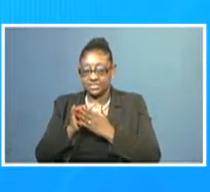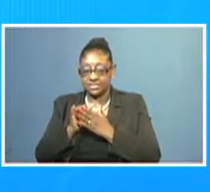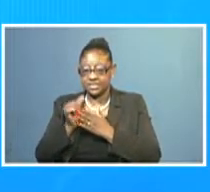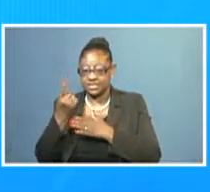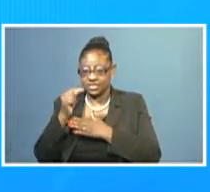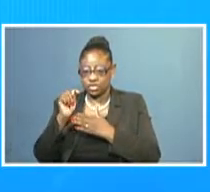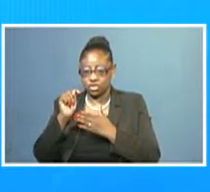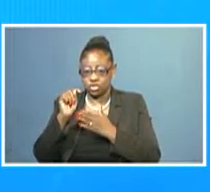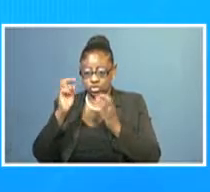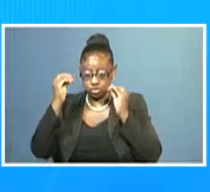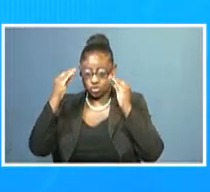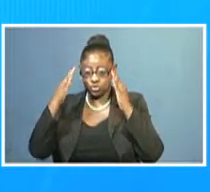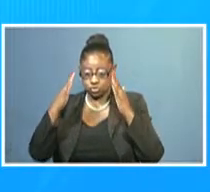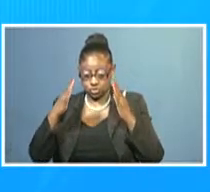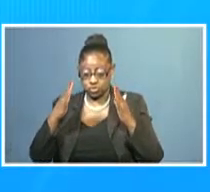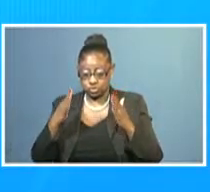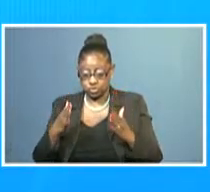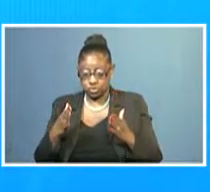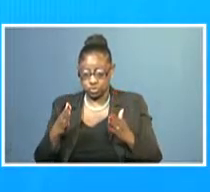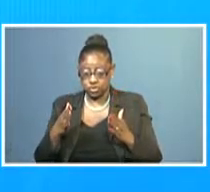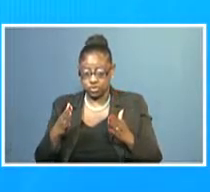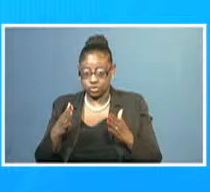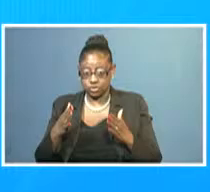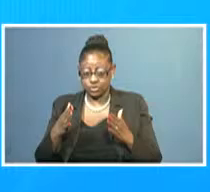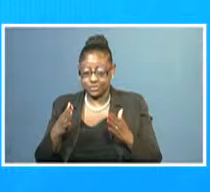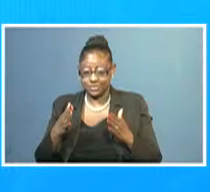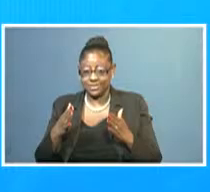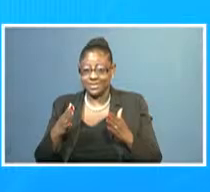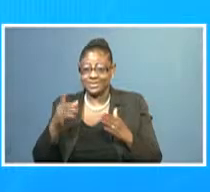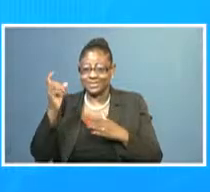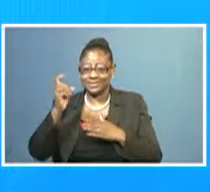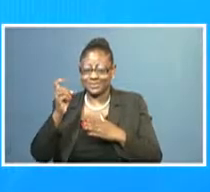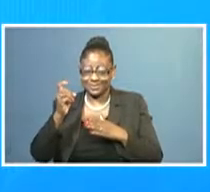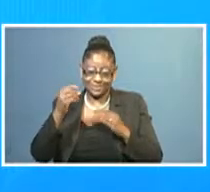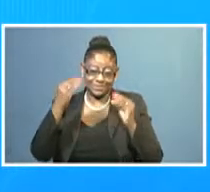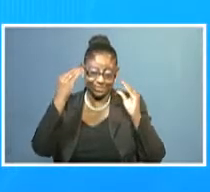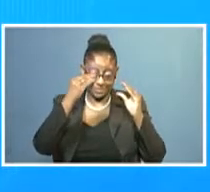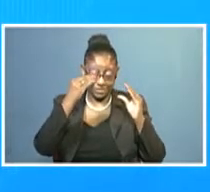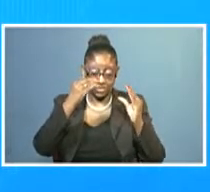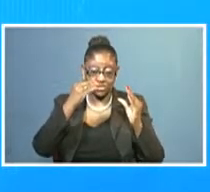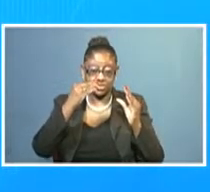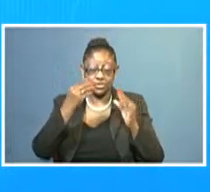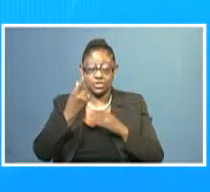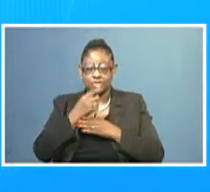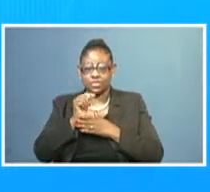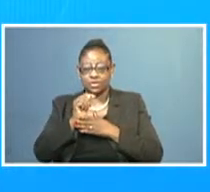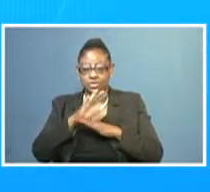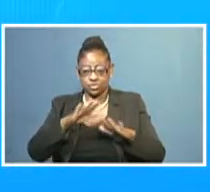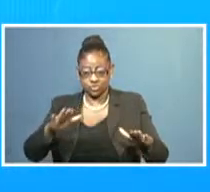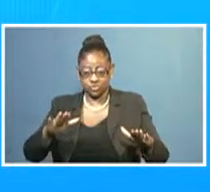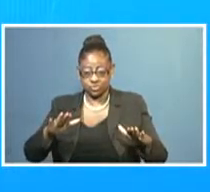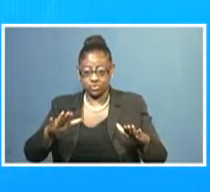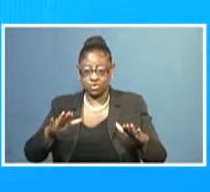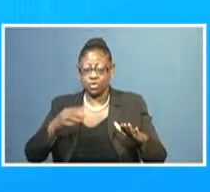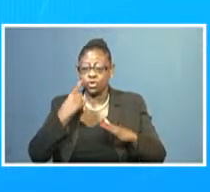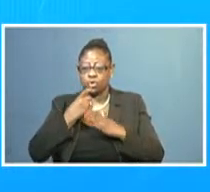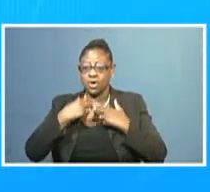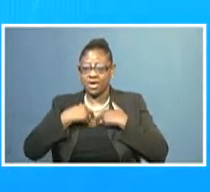students who do not have teachers will be expected to write national